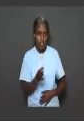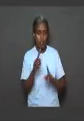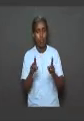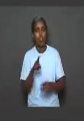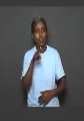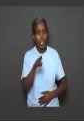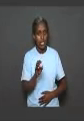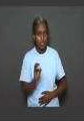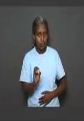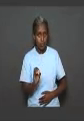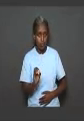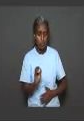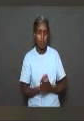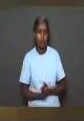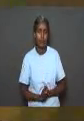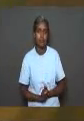x naught.